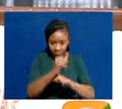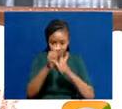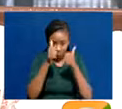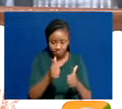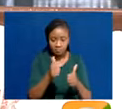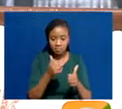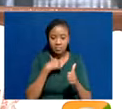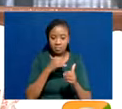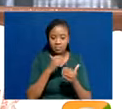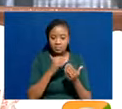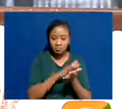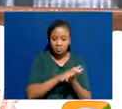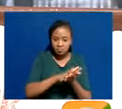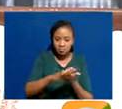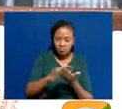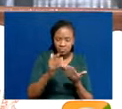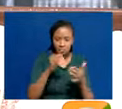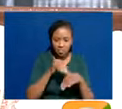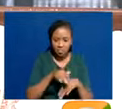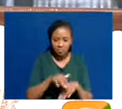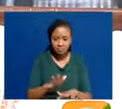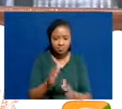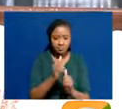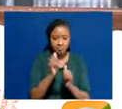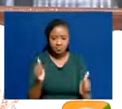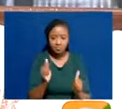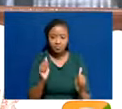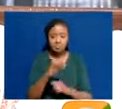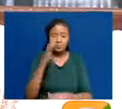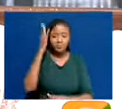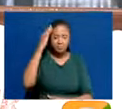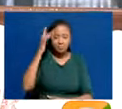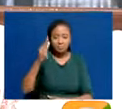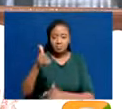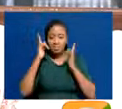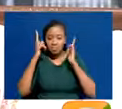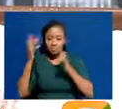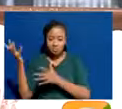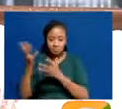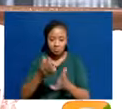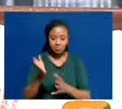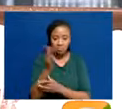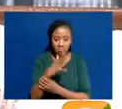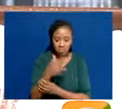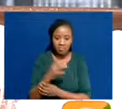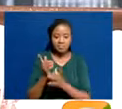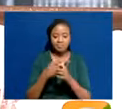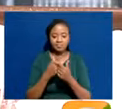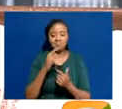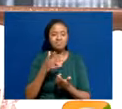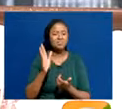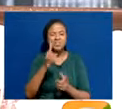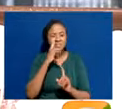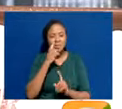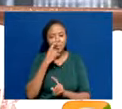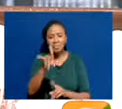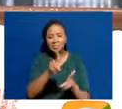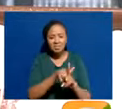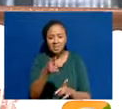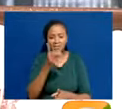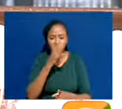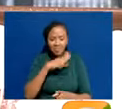and it's Thursdays. When we were kids, there was Camero in Nairobi. This truck comes on Thursday. That's when we bring out our garbage. Yeah. I sat down with the Isili